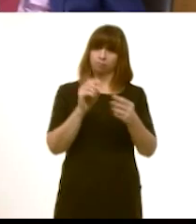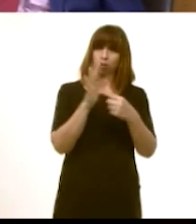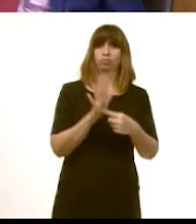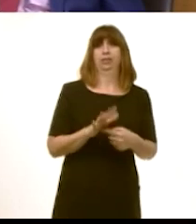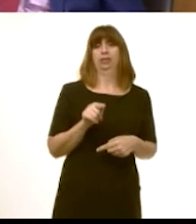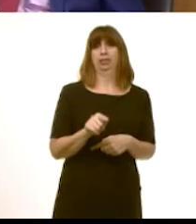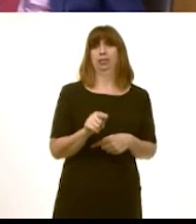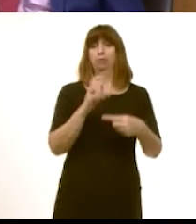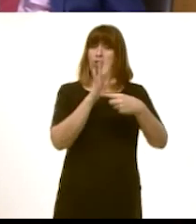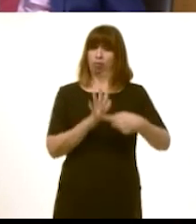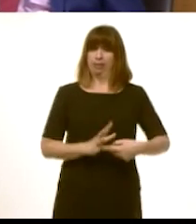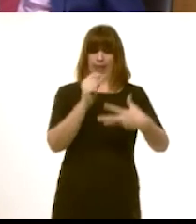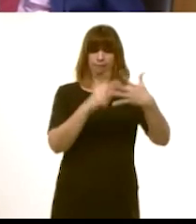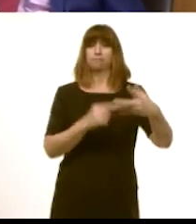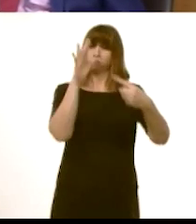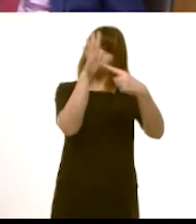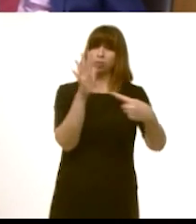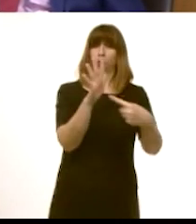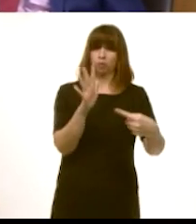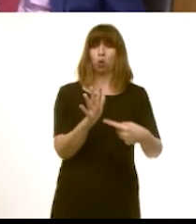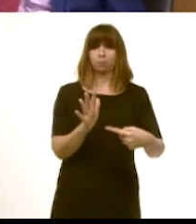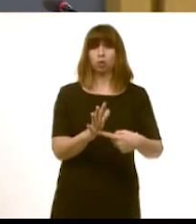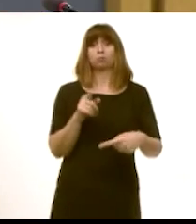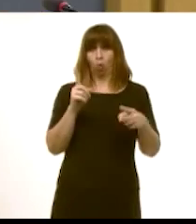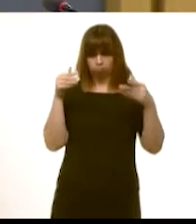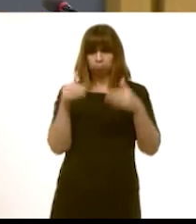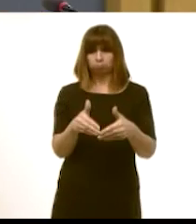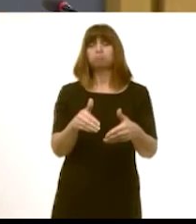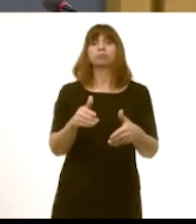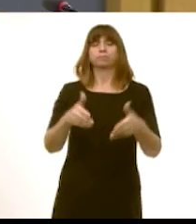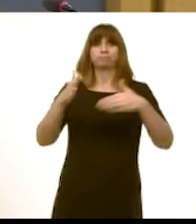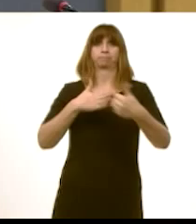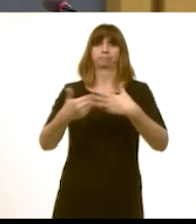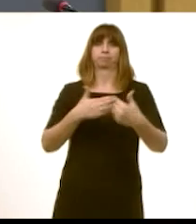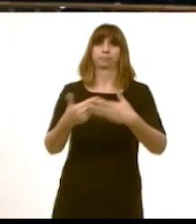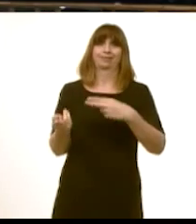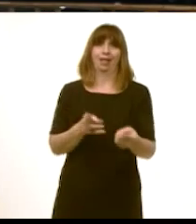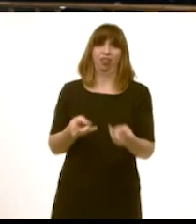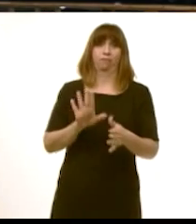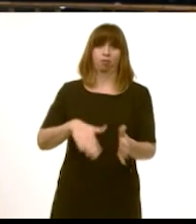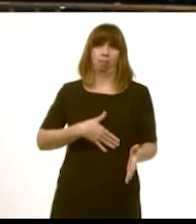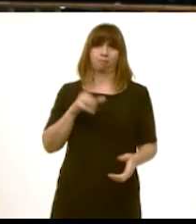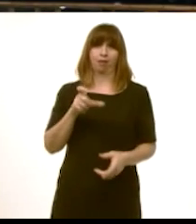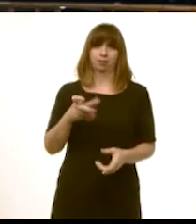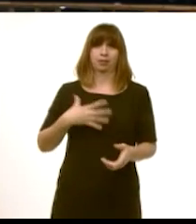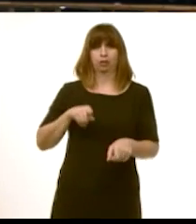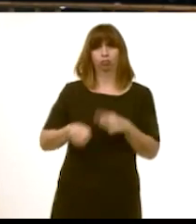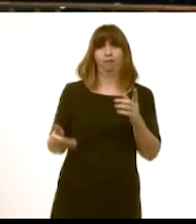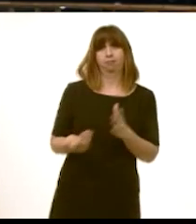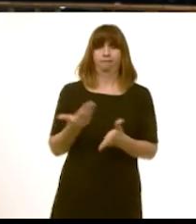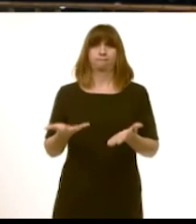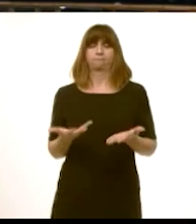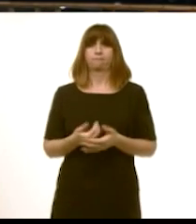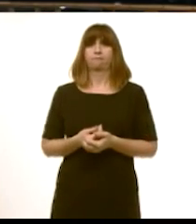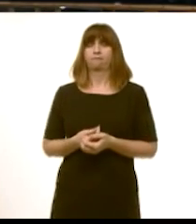One of those priorities is tackling lung cancer mortality. Lindsay Whittle. Diolch, Dr Llywydd. First Minister, the highest